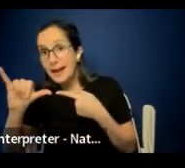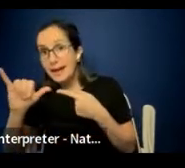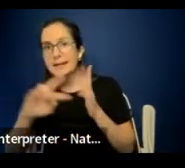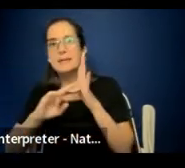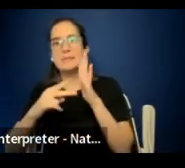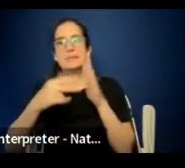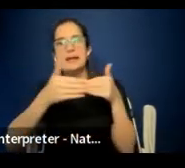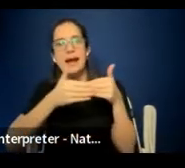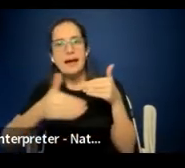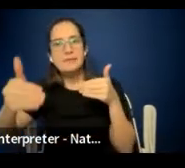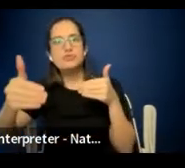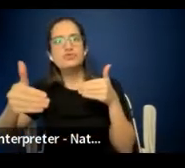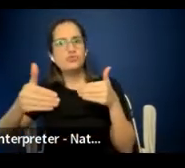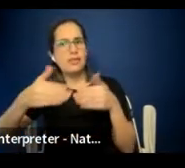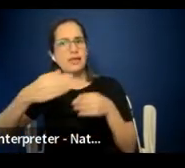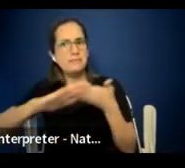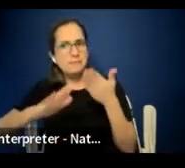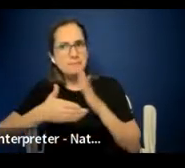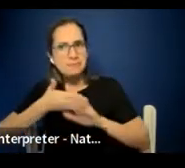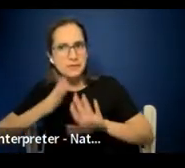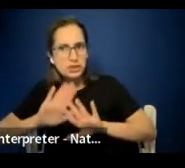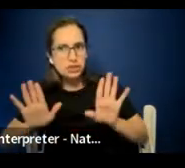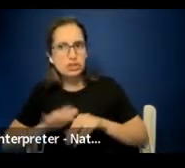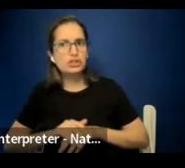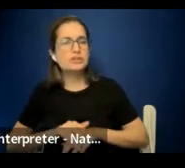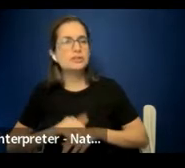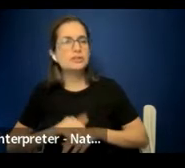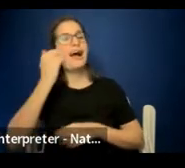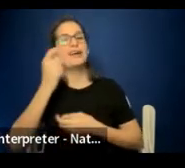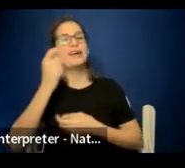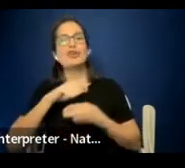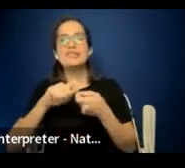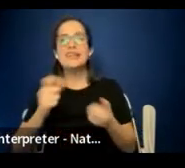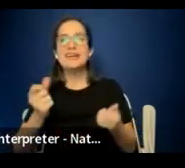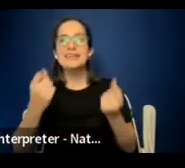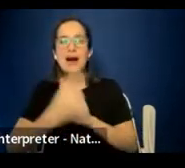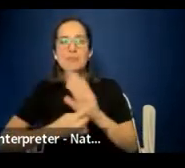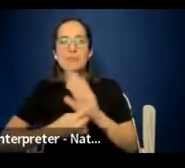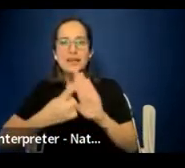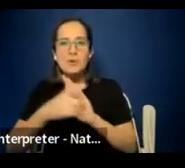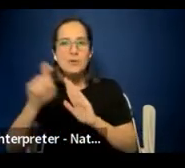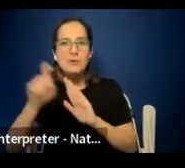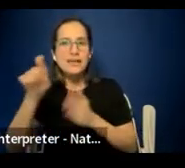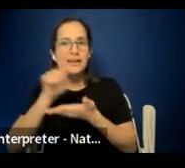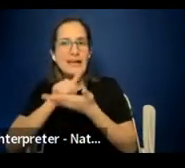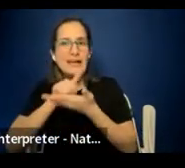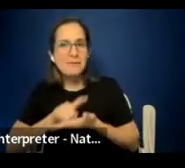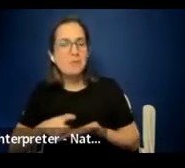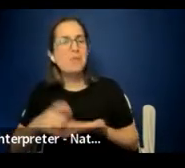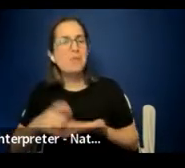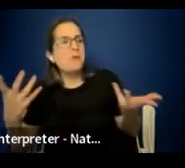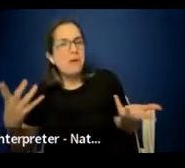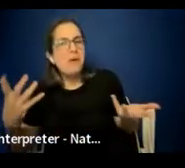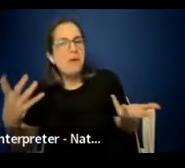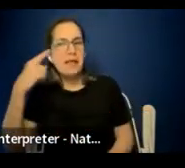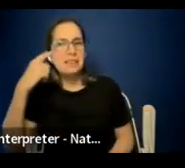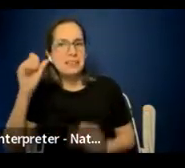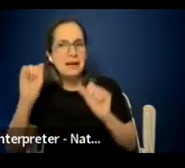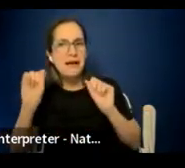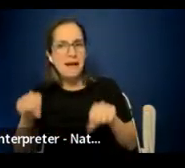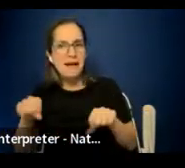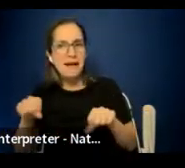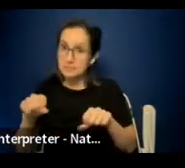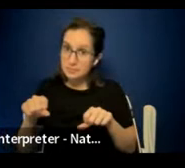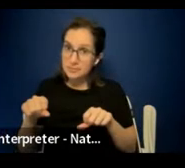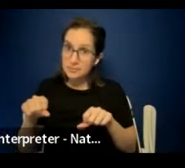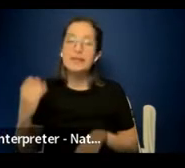commitment is over. I know exactly how many hours they're looking for leading up to May. I think I can do that. And you're also weeding out people that